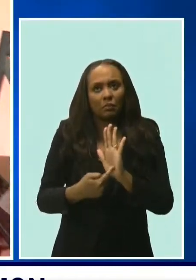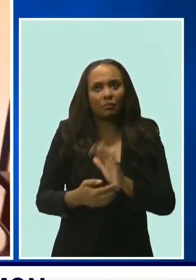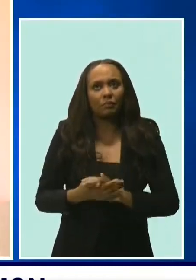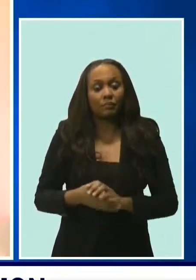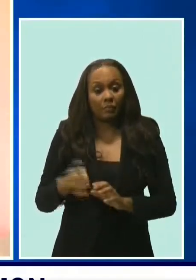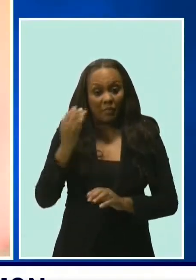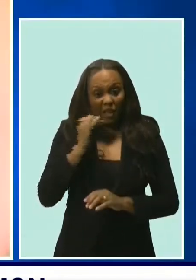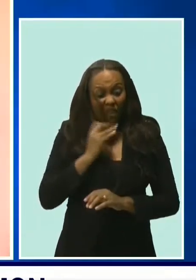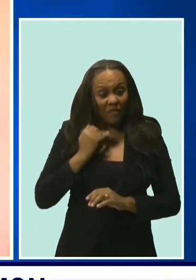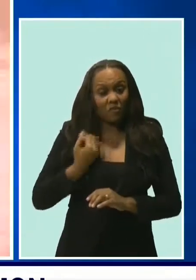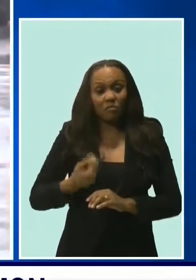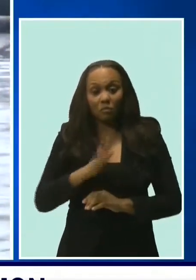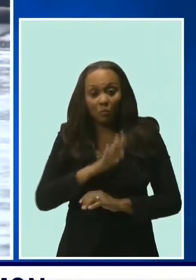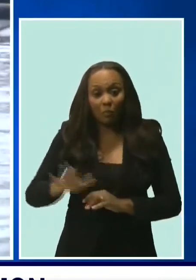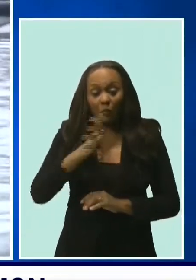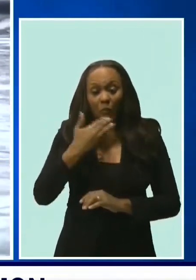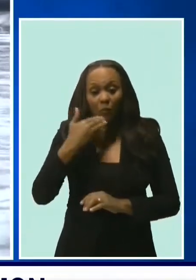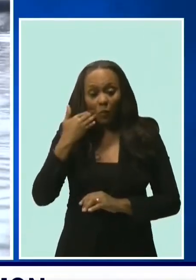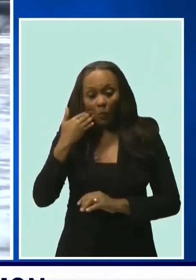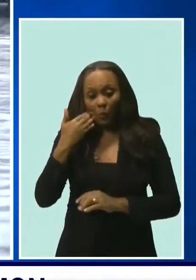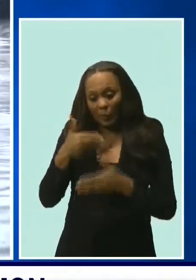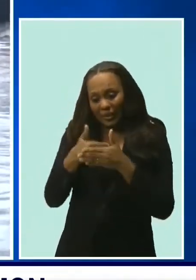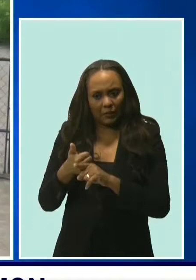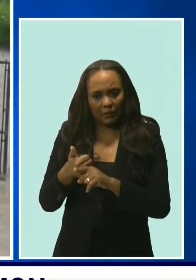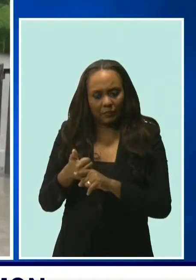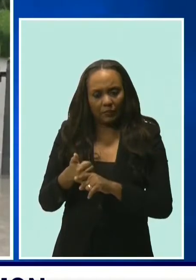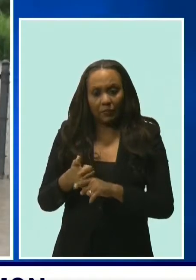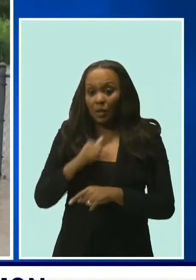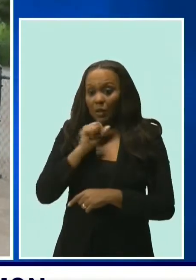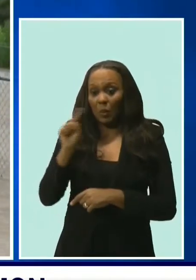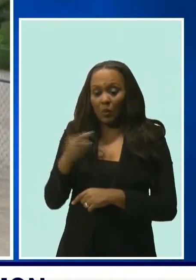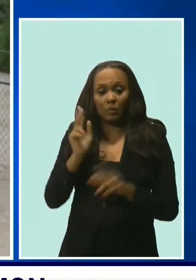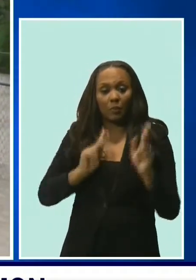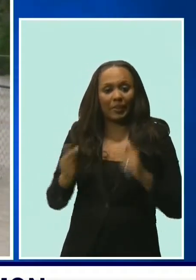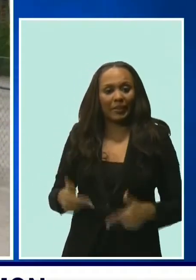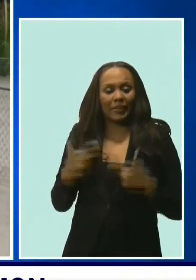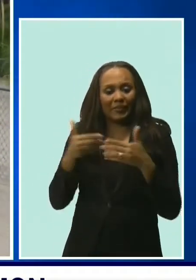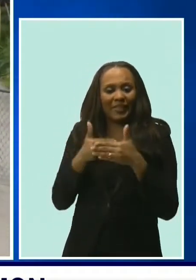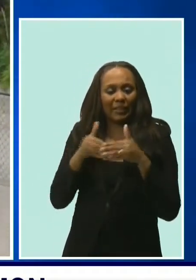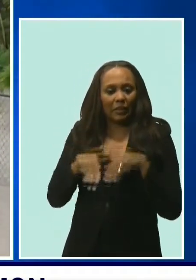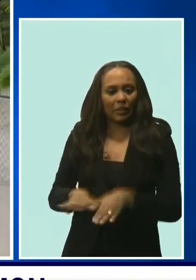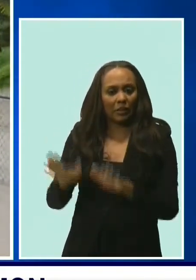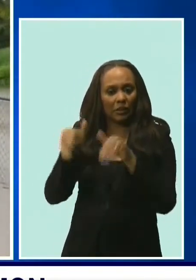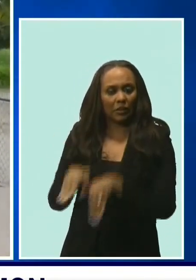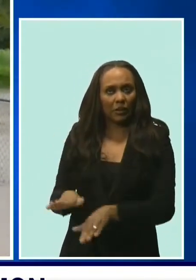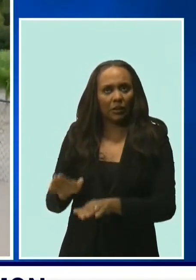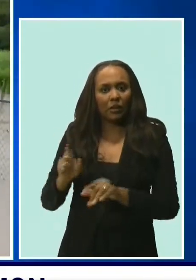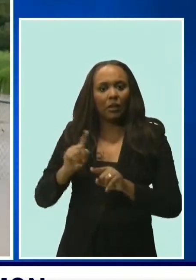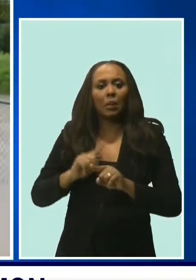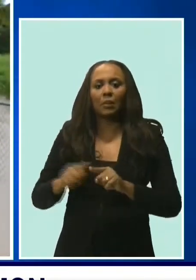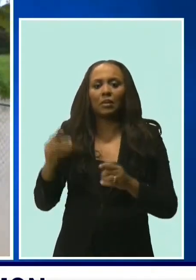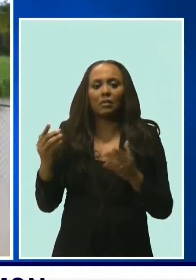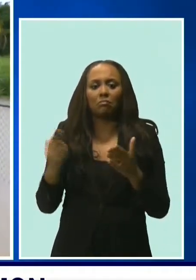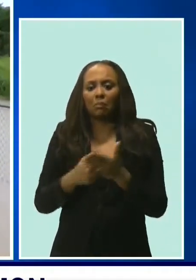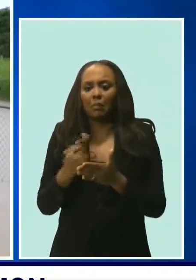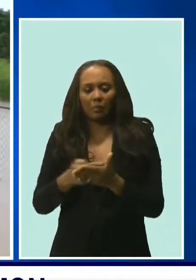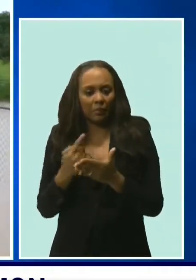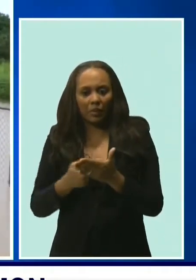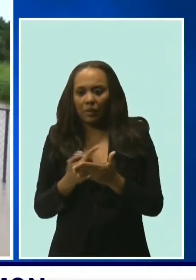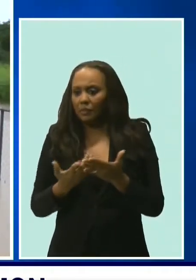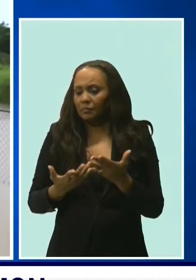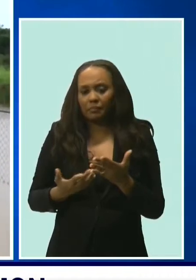manager. According to the document, the instruction would further authorize the reassignment of a senior staff member as the acting general manager and hire